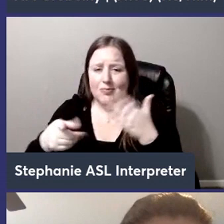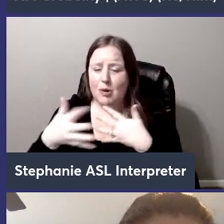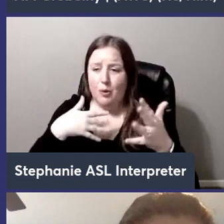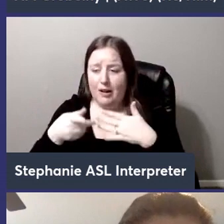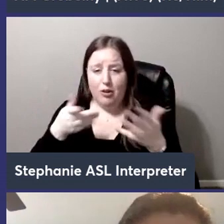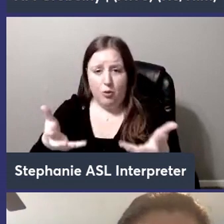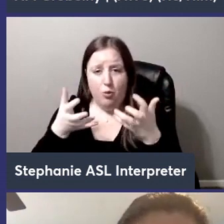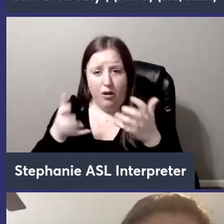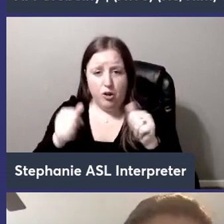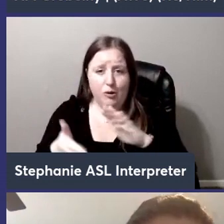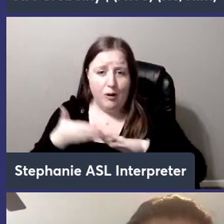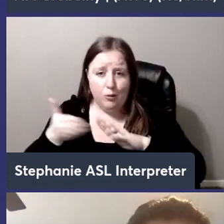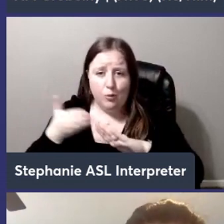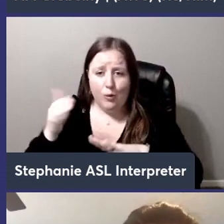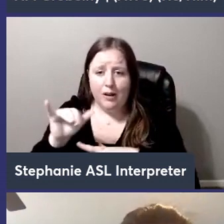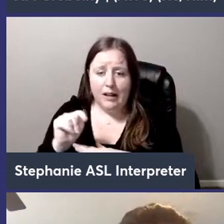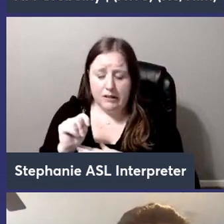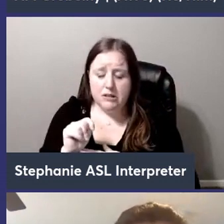could probably run it,